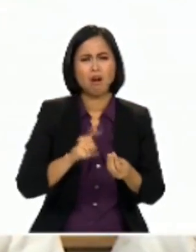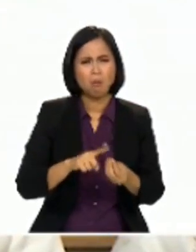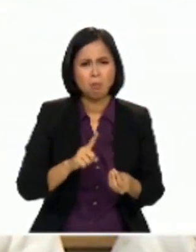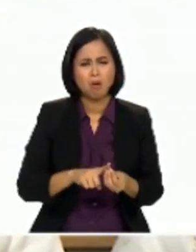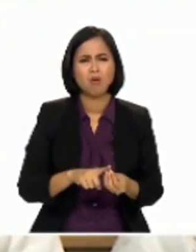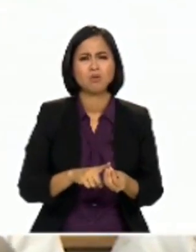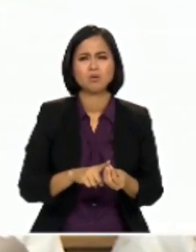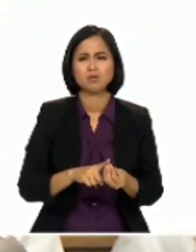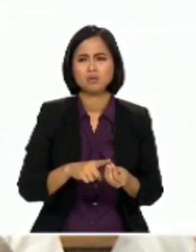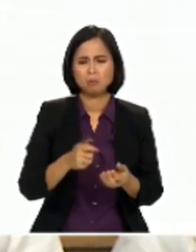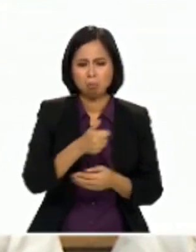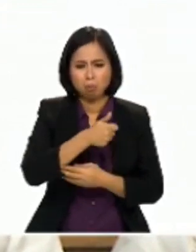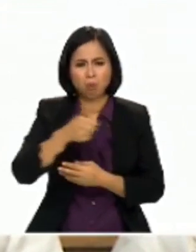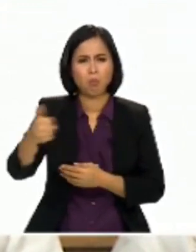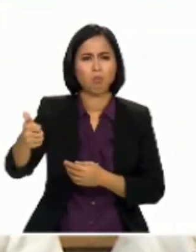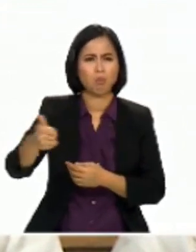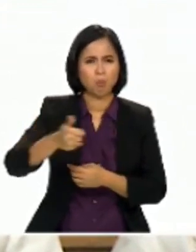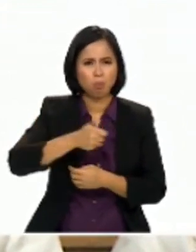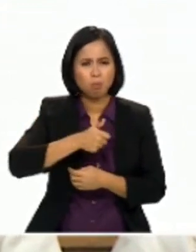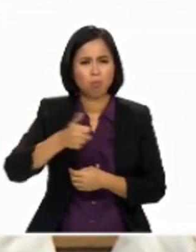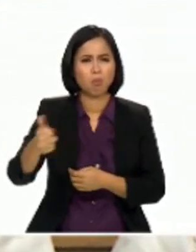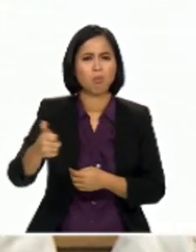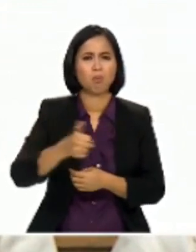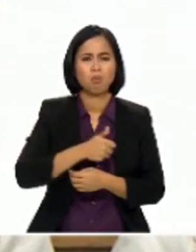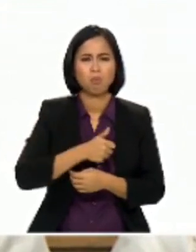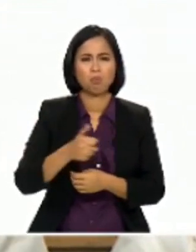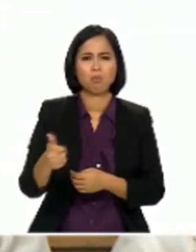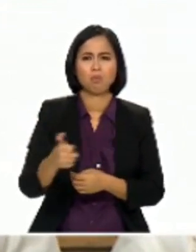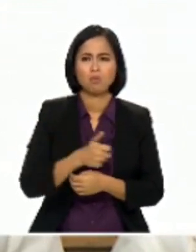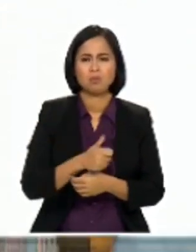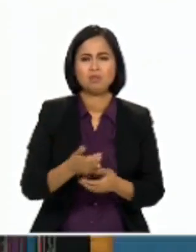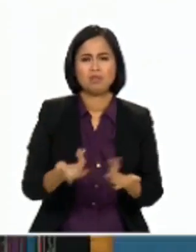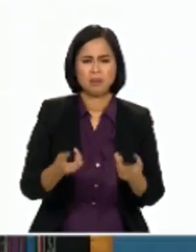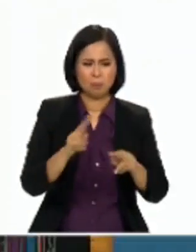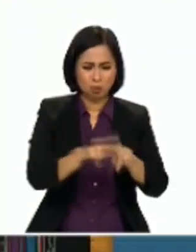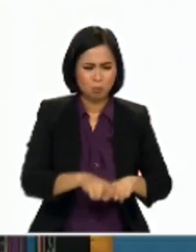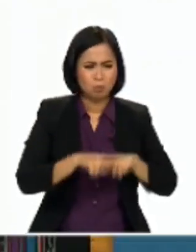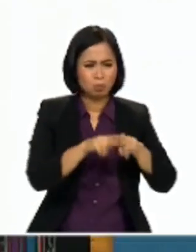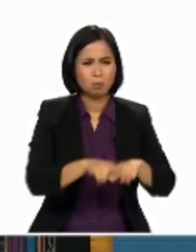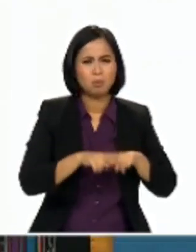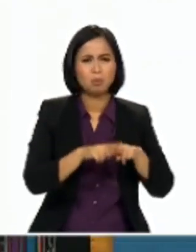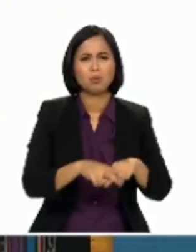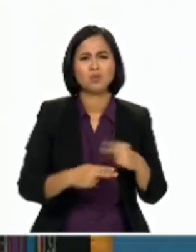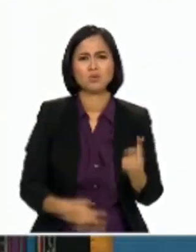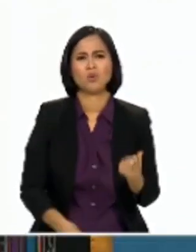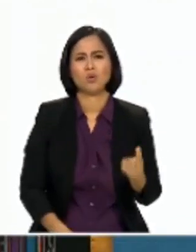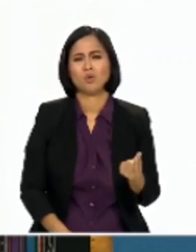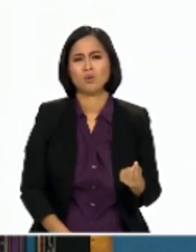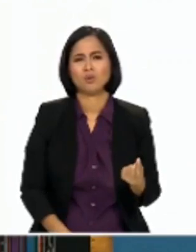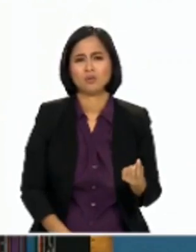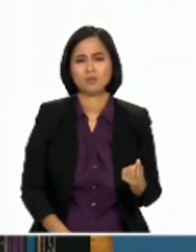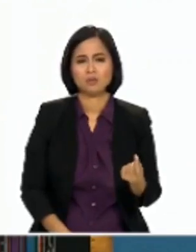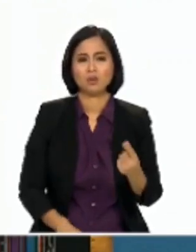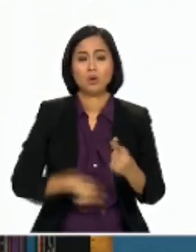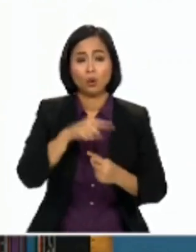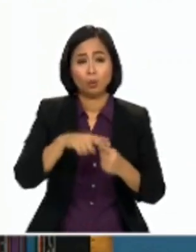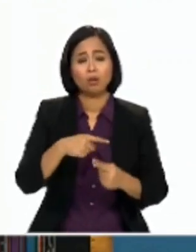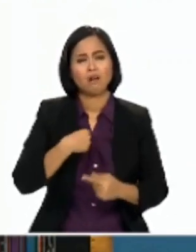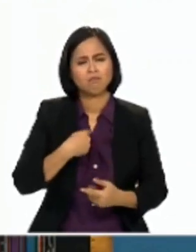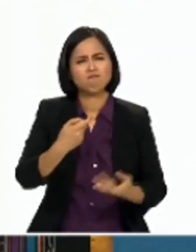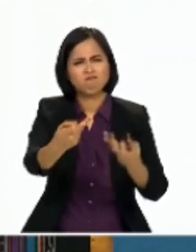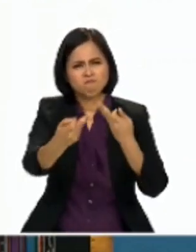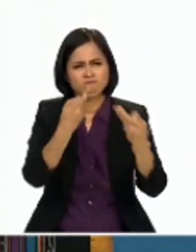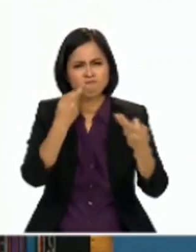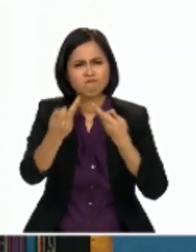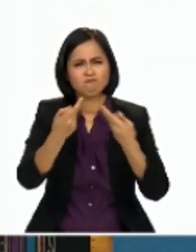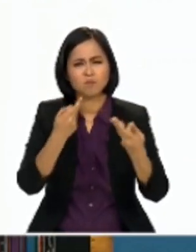yung back and forth for Tibur. They were sitting on their ass paper. So when they were explaining to me